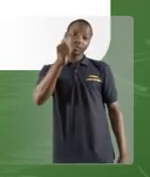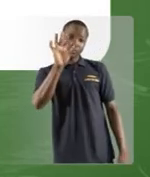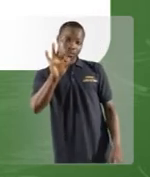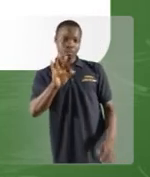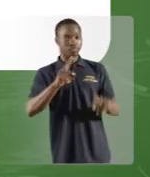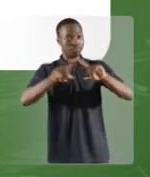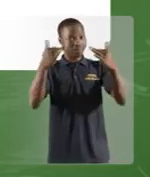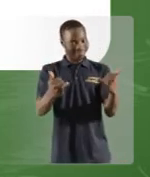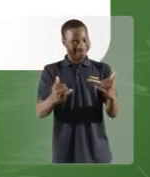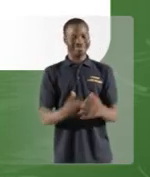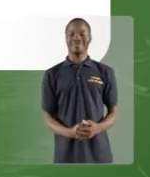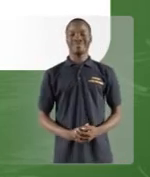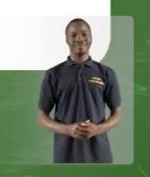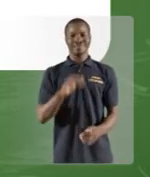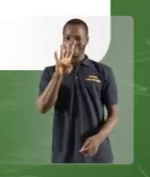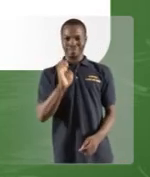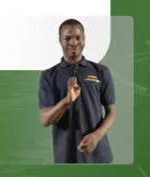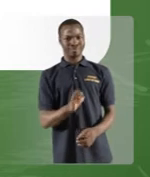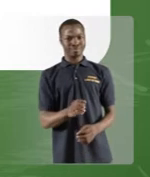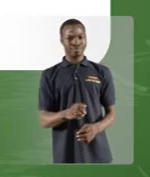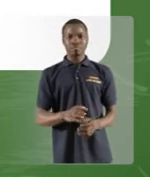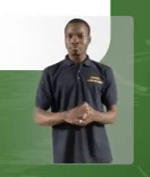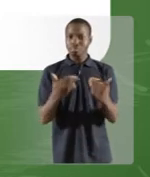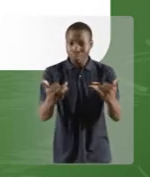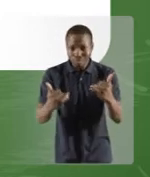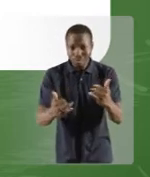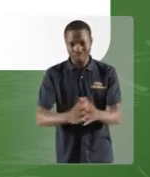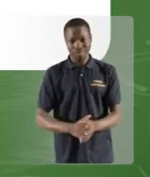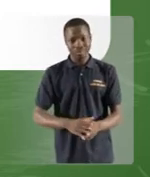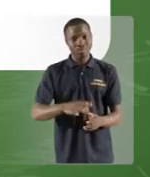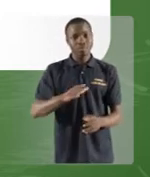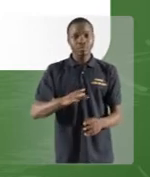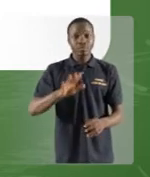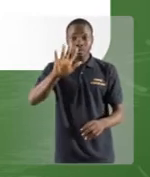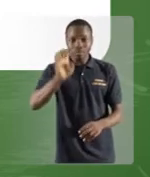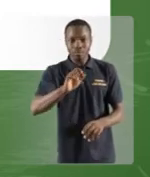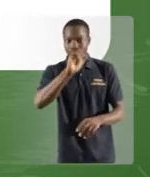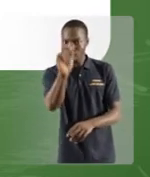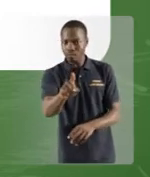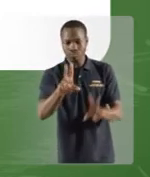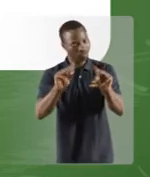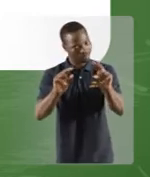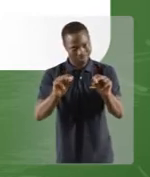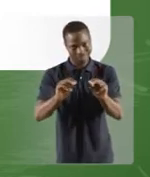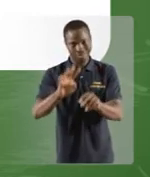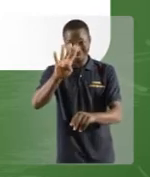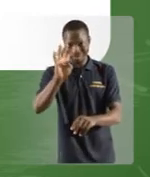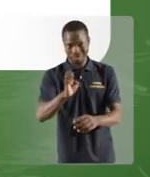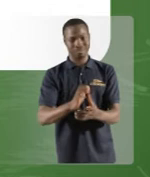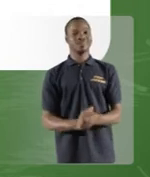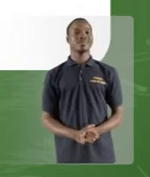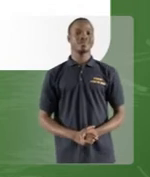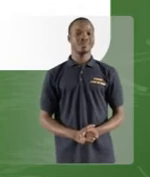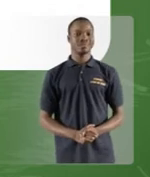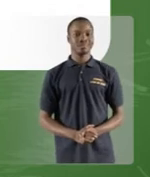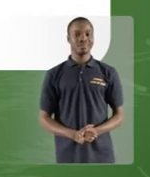he? Is he in 5e? No, it's not in 4e. So that's the present. Okay? But this year,